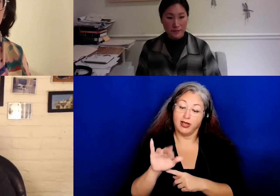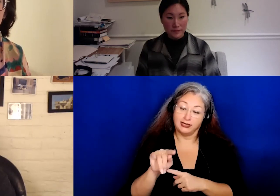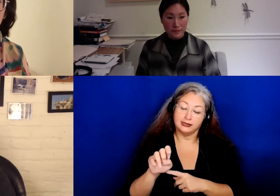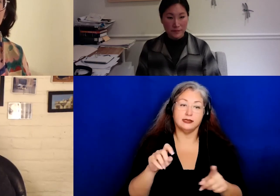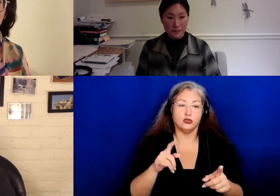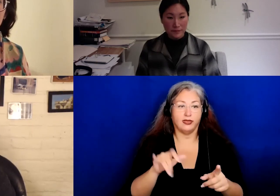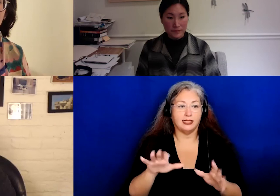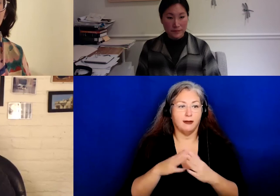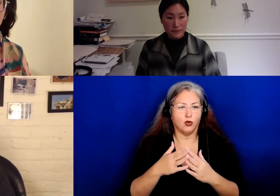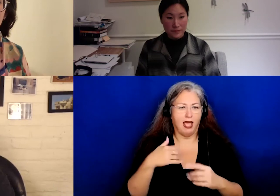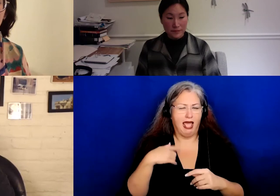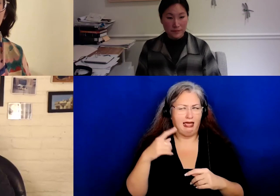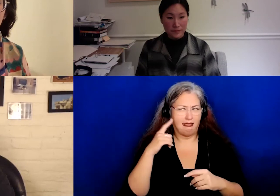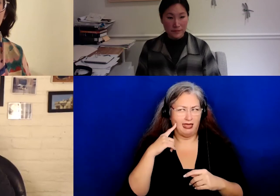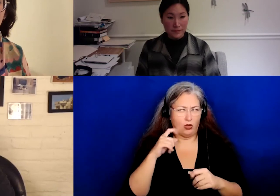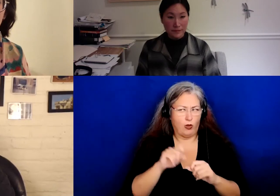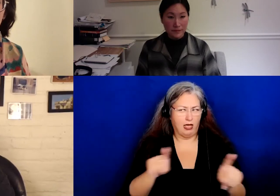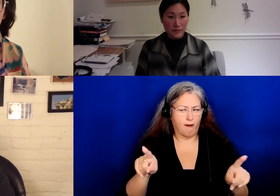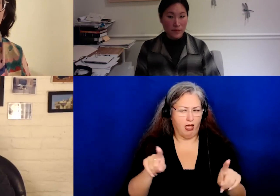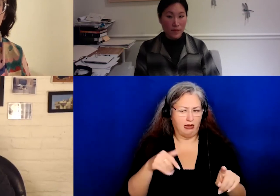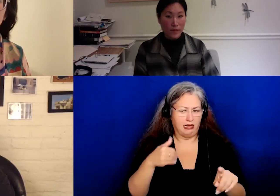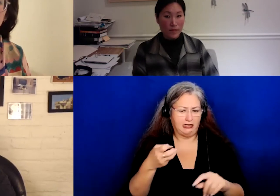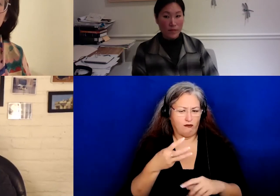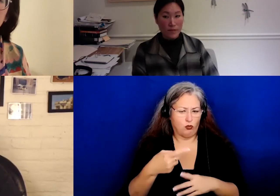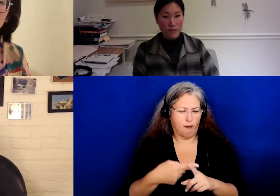this is a book that I think is coming out in a few months.